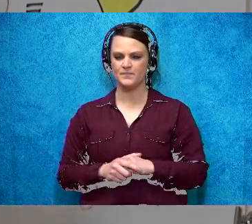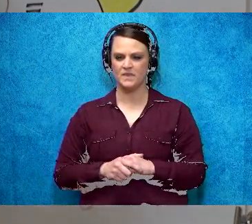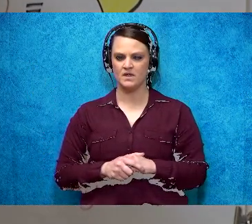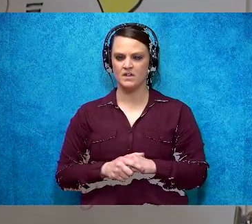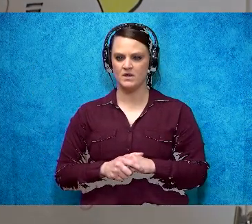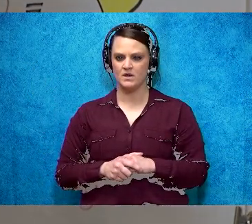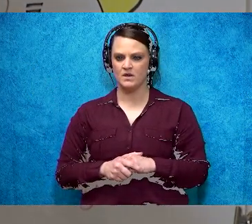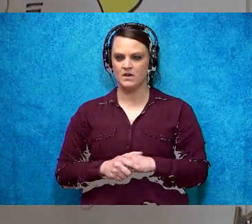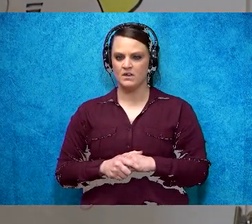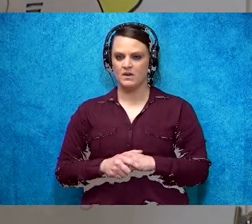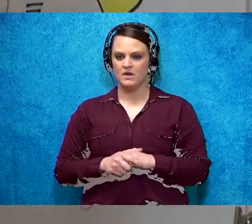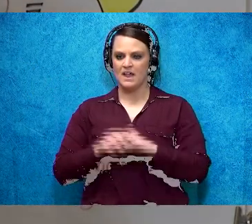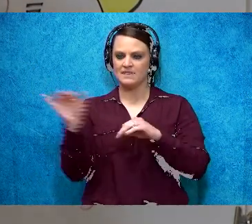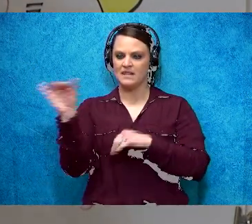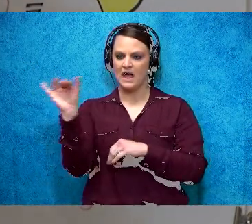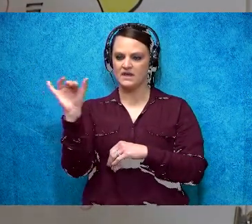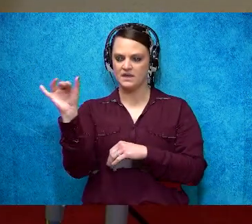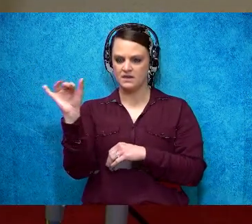like, similar to.